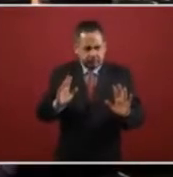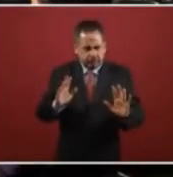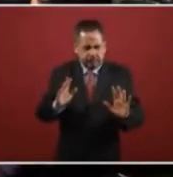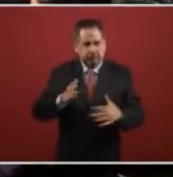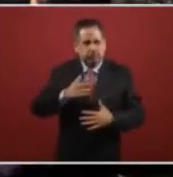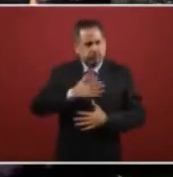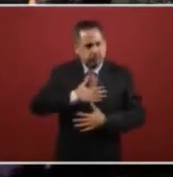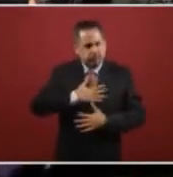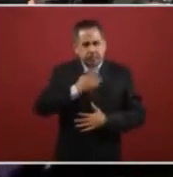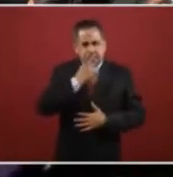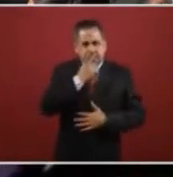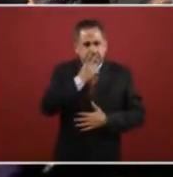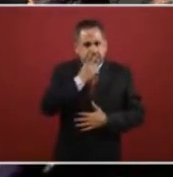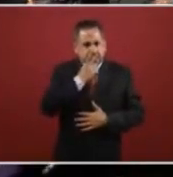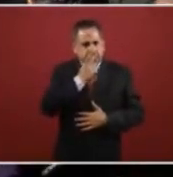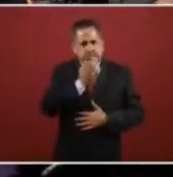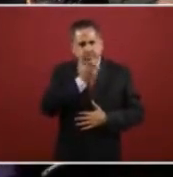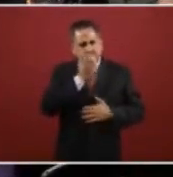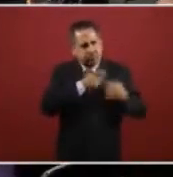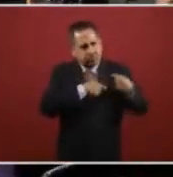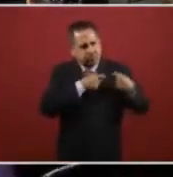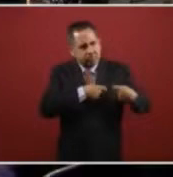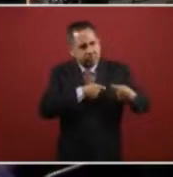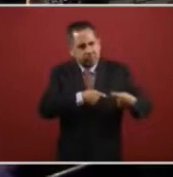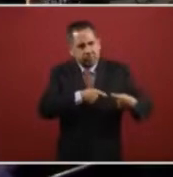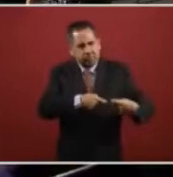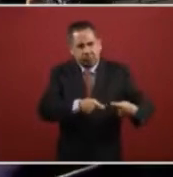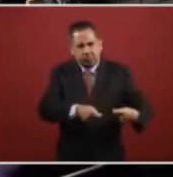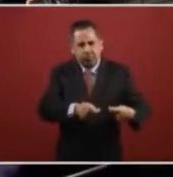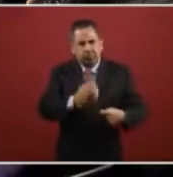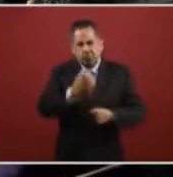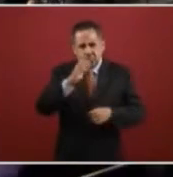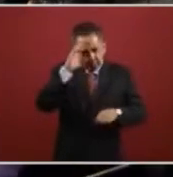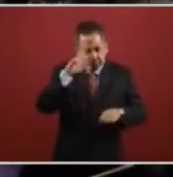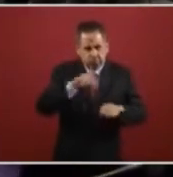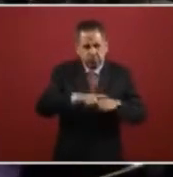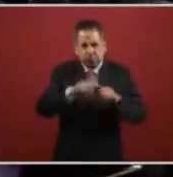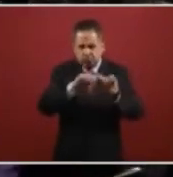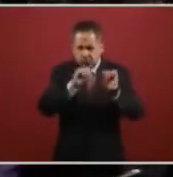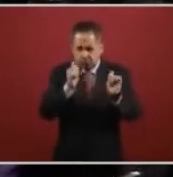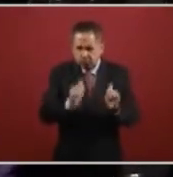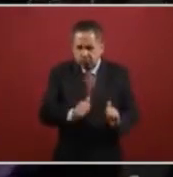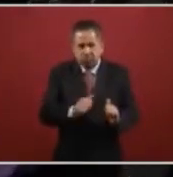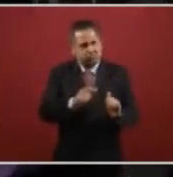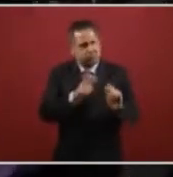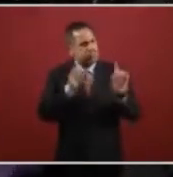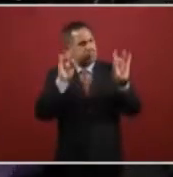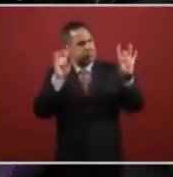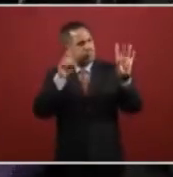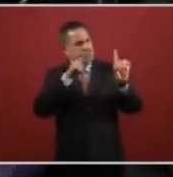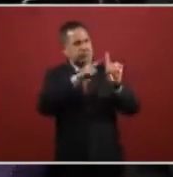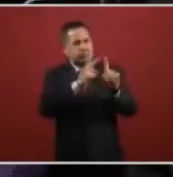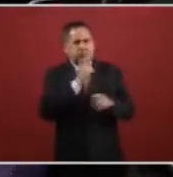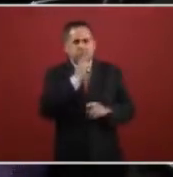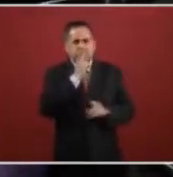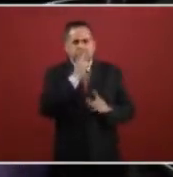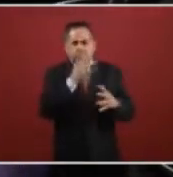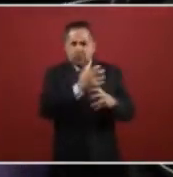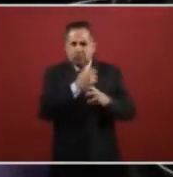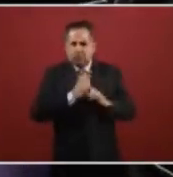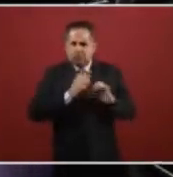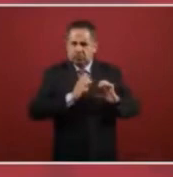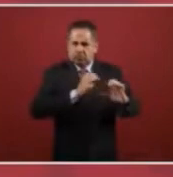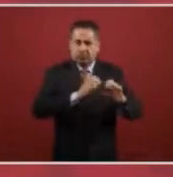But it's part of our culture, our inheritance, our artist